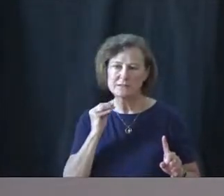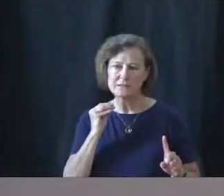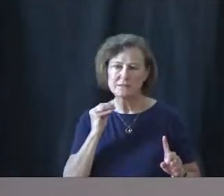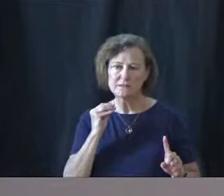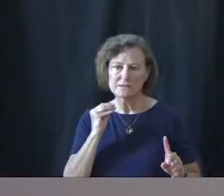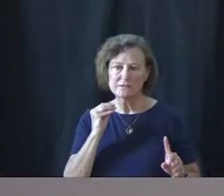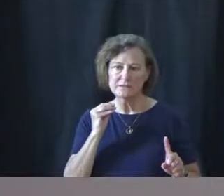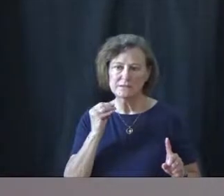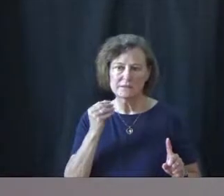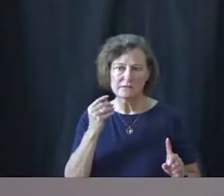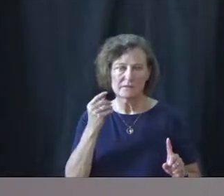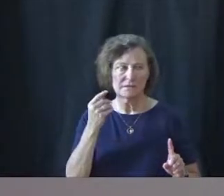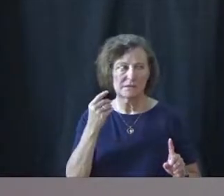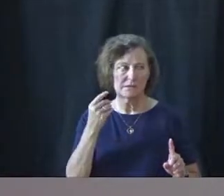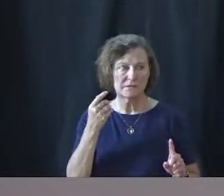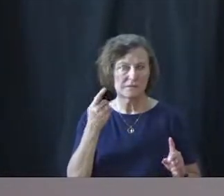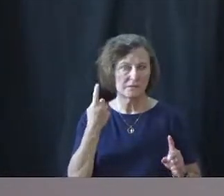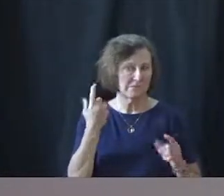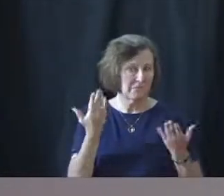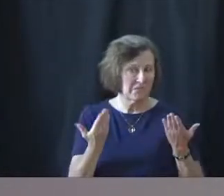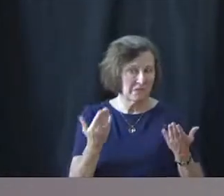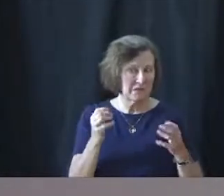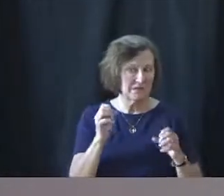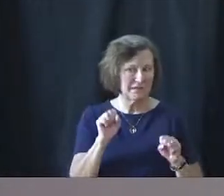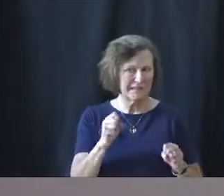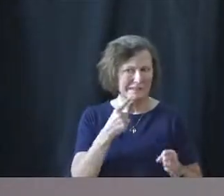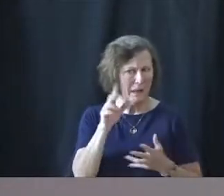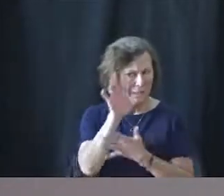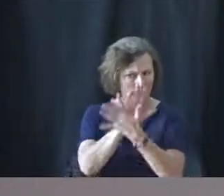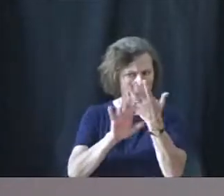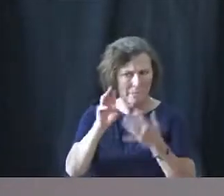One might say mystical.